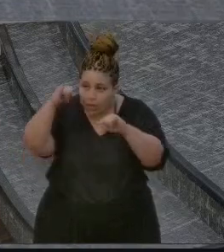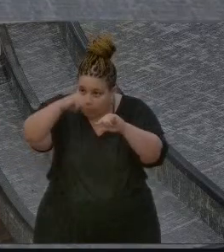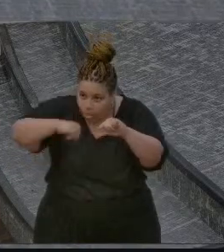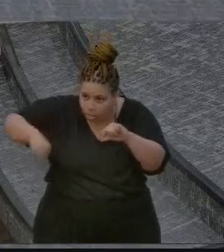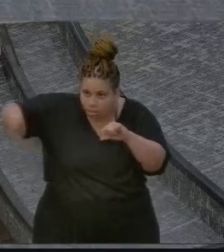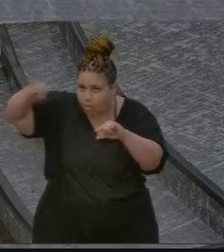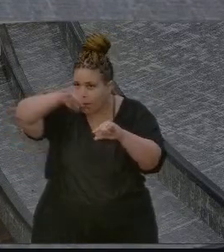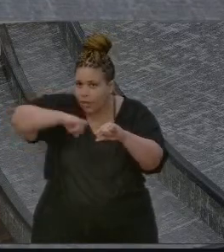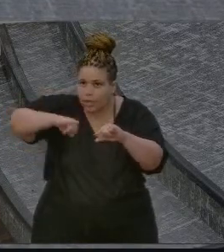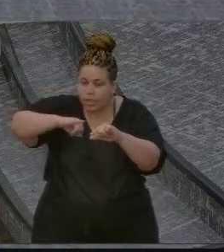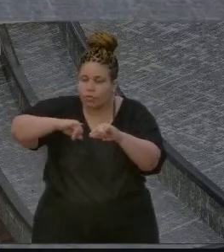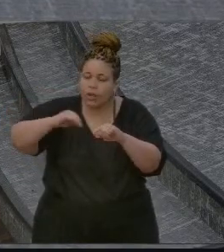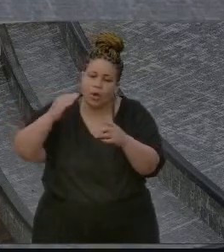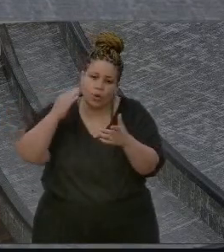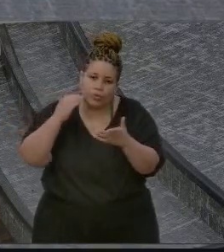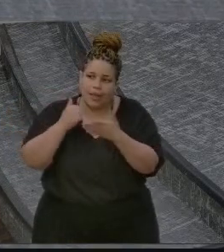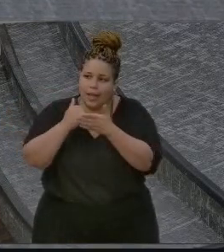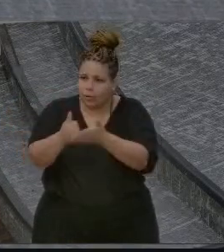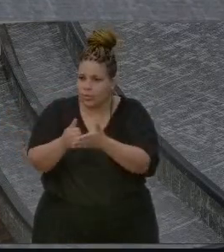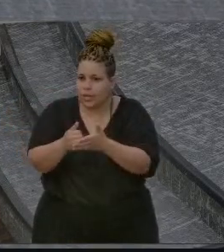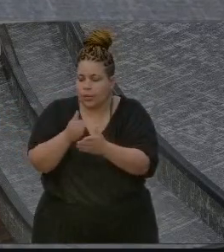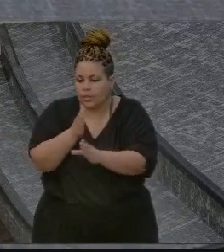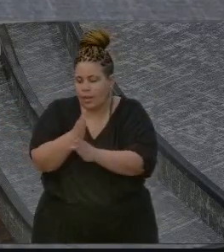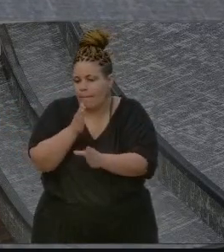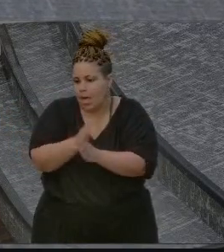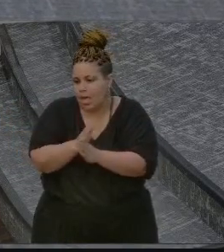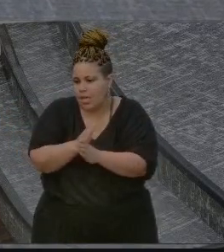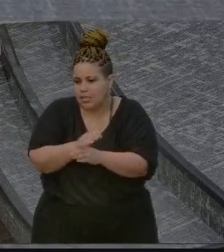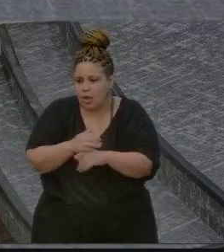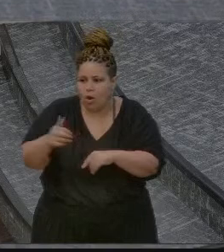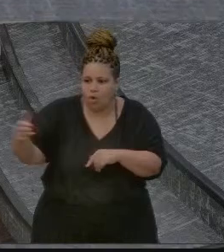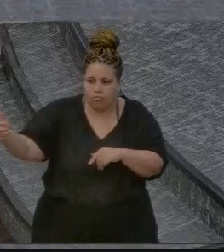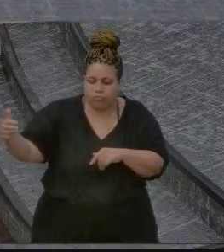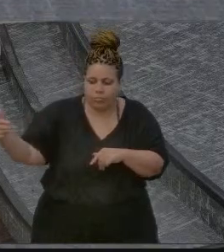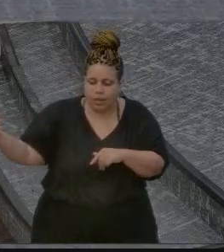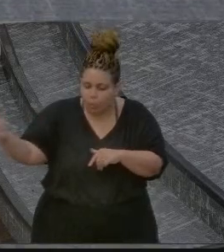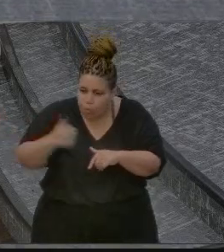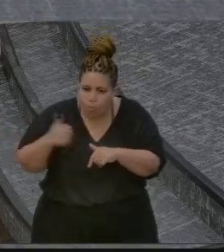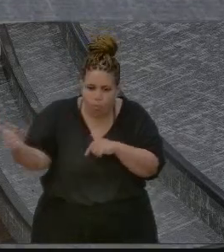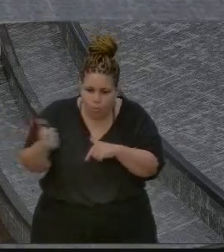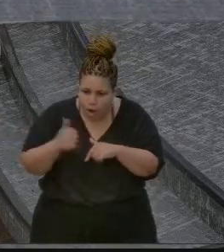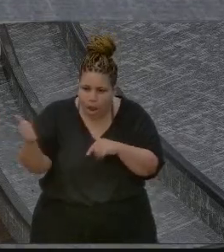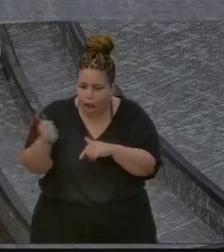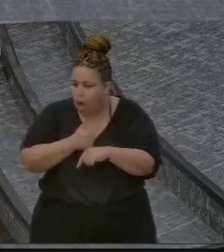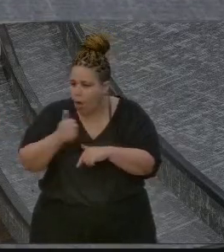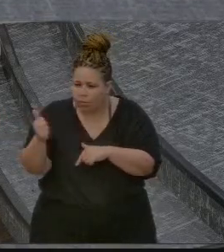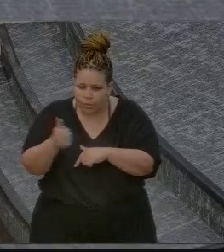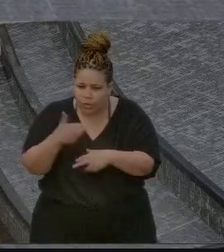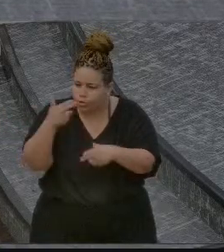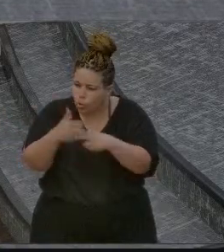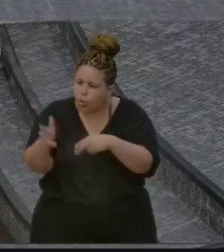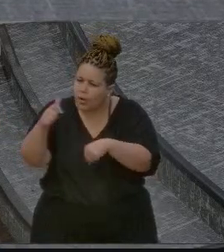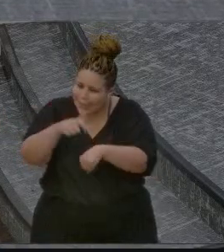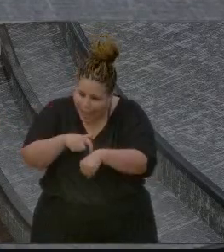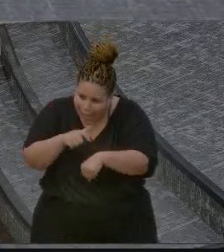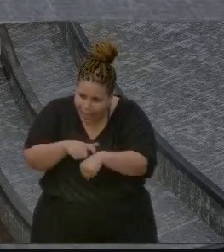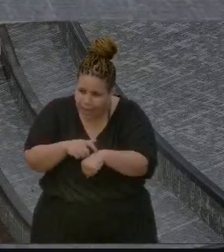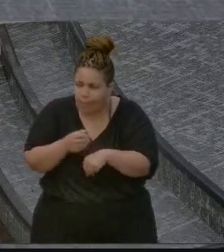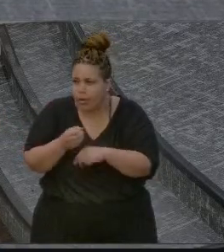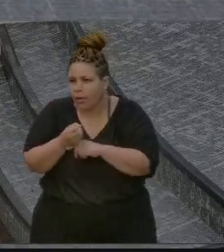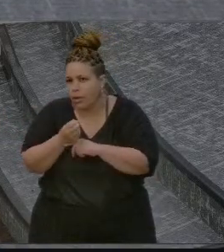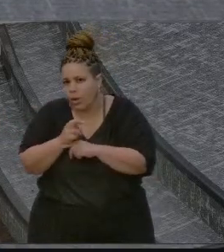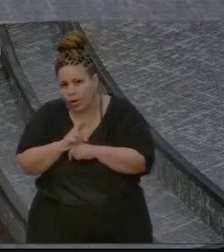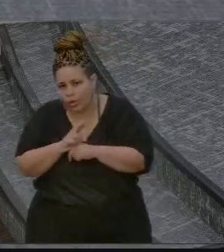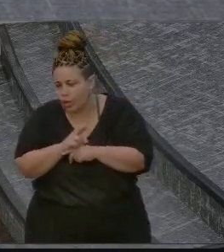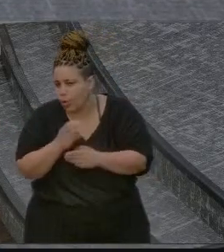bus routes or minimizing time on the bus or maximizing economic equity or economic diversity